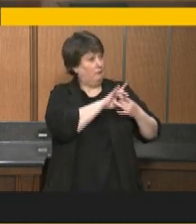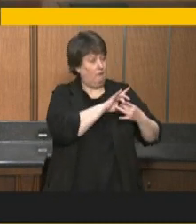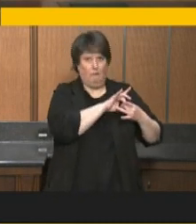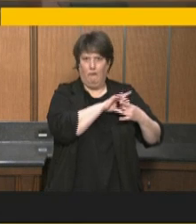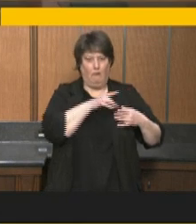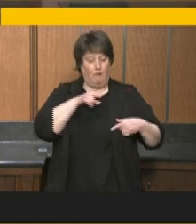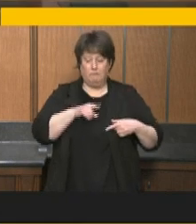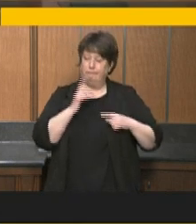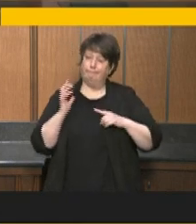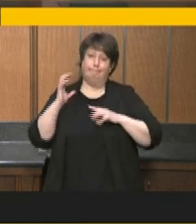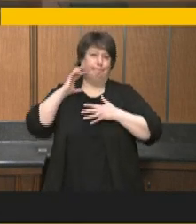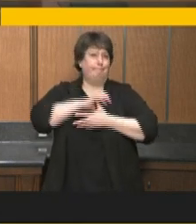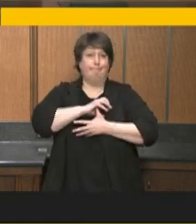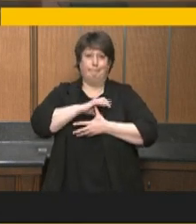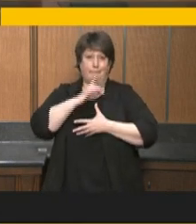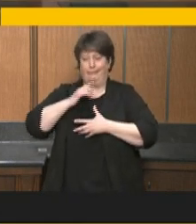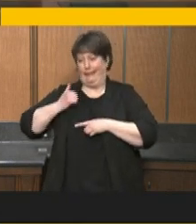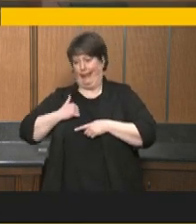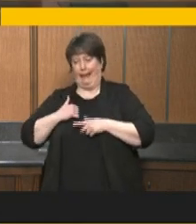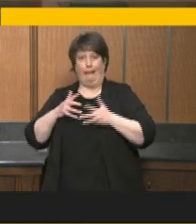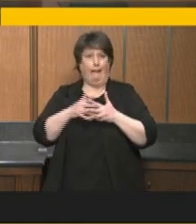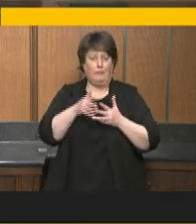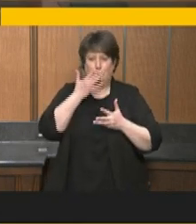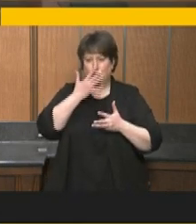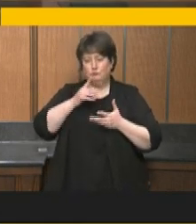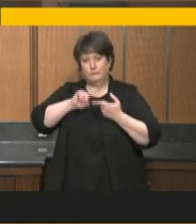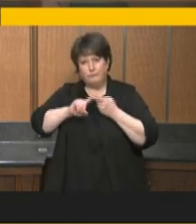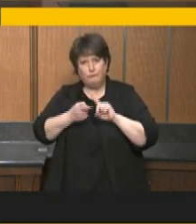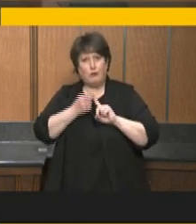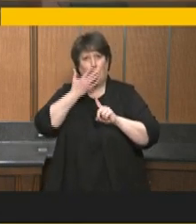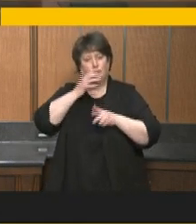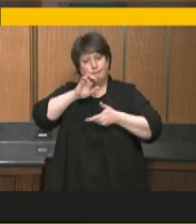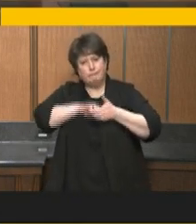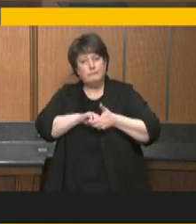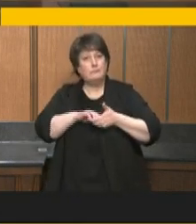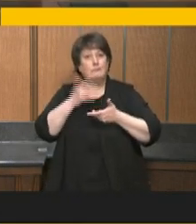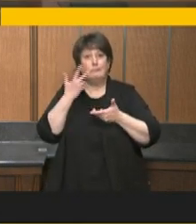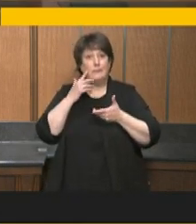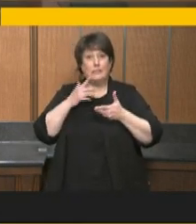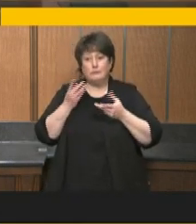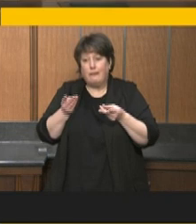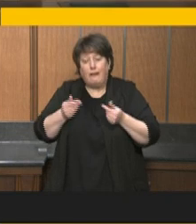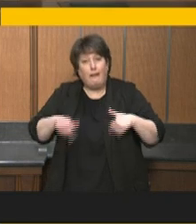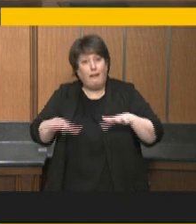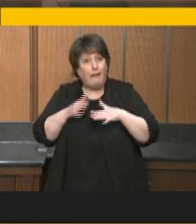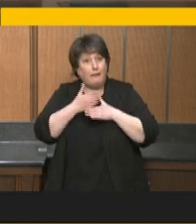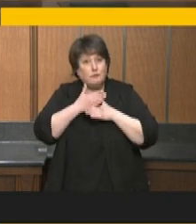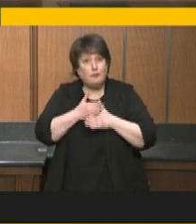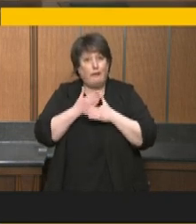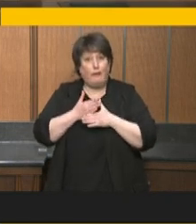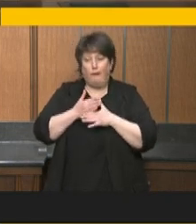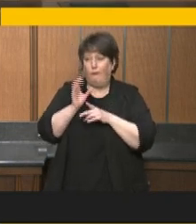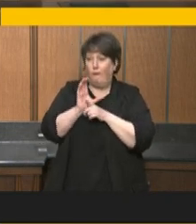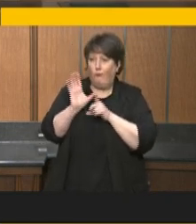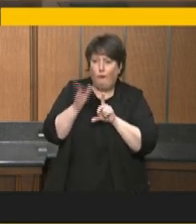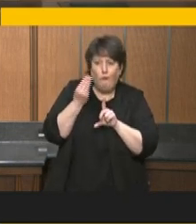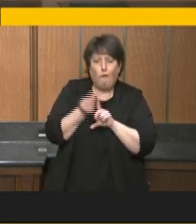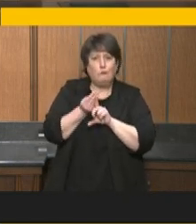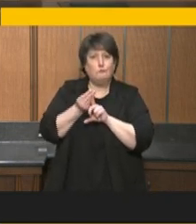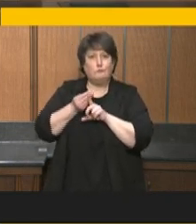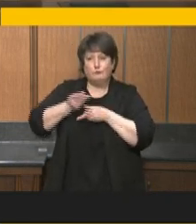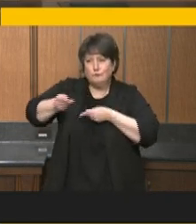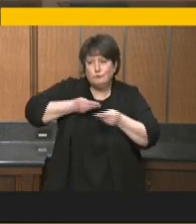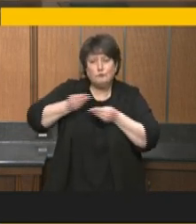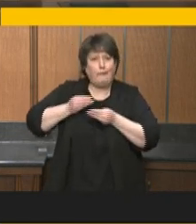integration and friendship than Canada and the United States. We share geography, history, culture, and trade. Our people are linked by